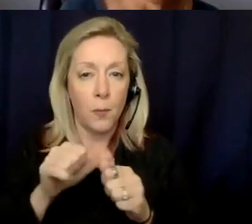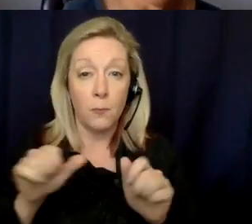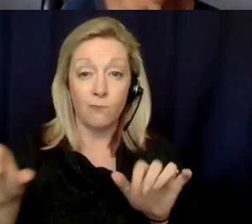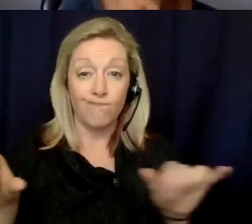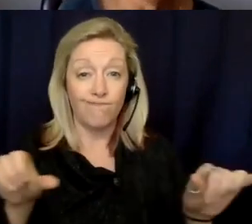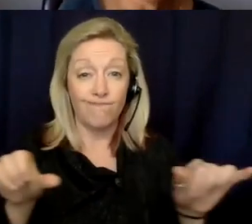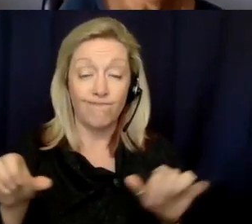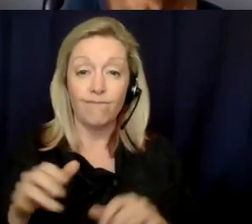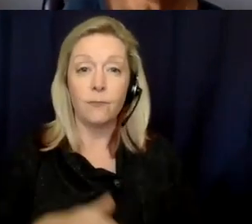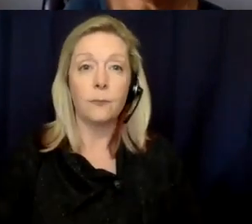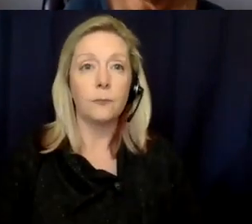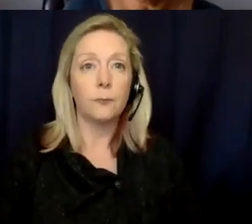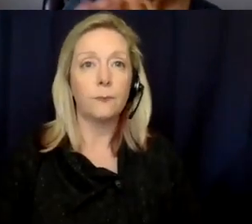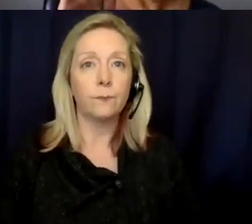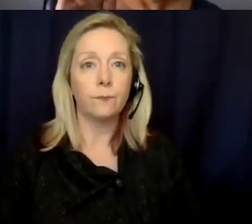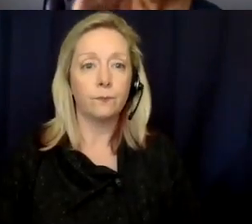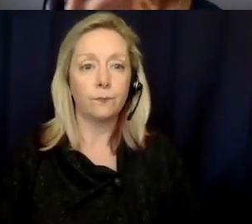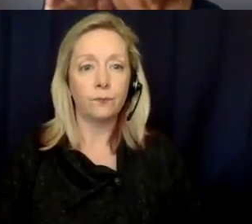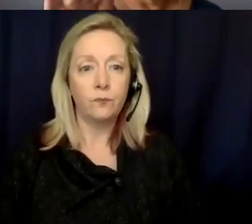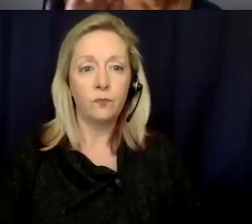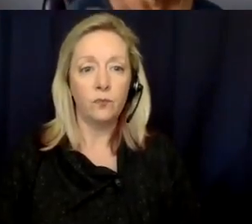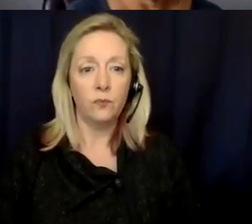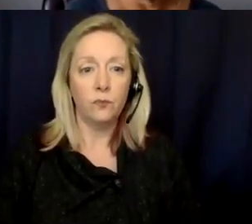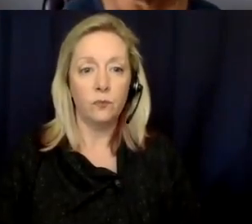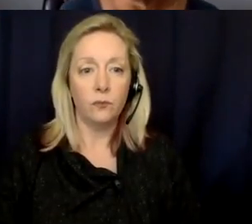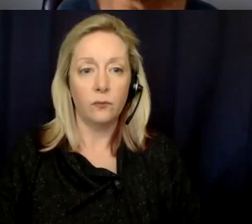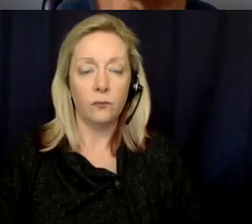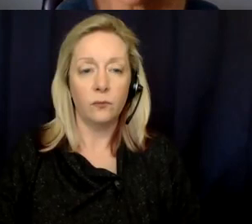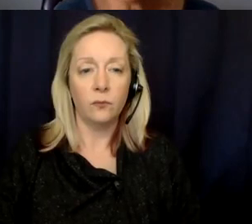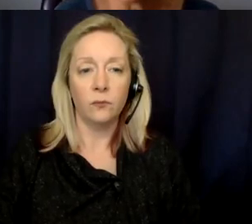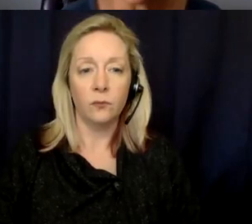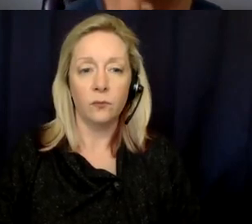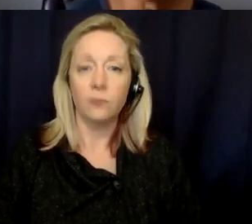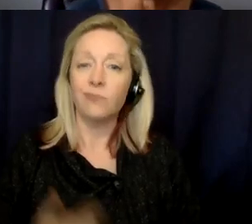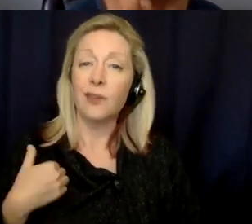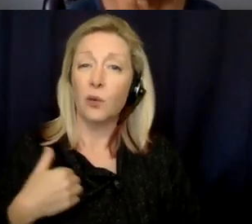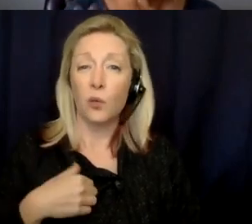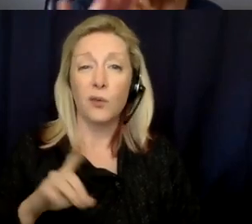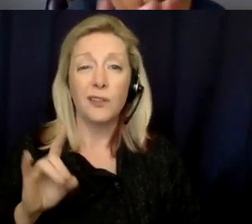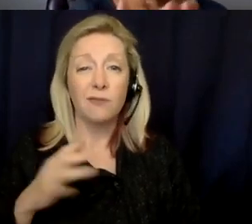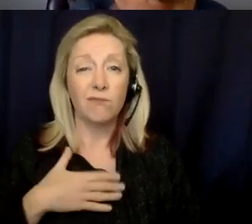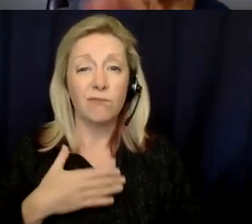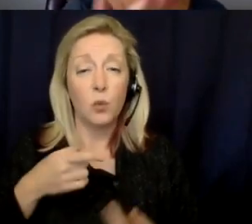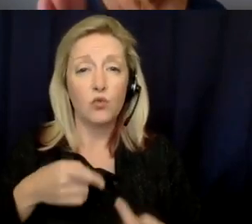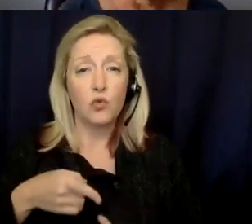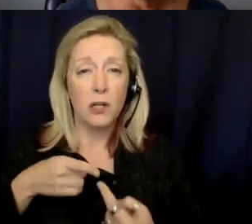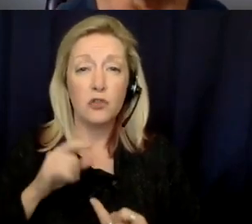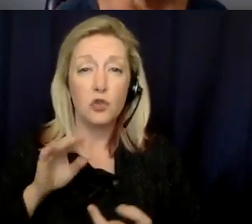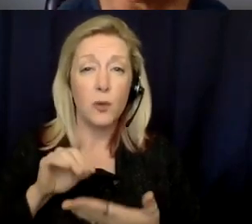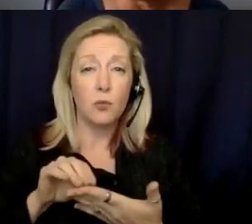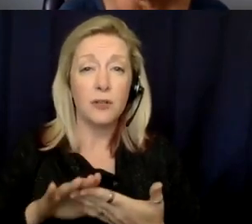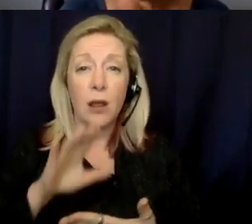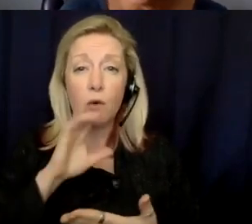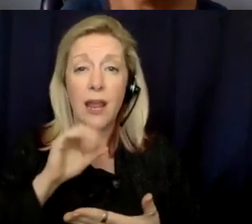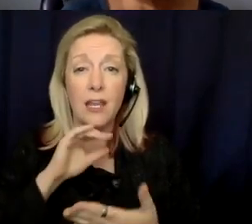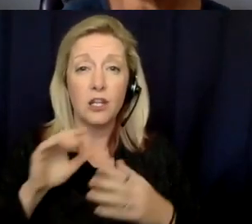bar up higher. Just because it says that, and we struggled with whether we would even put those ages